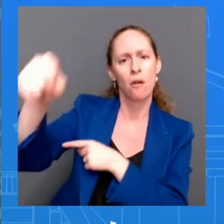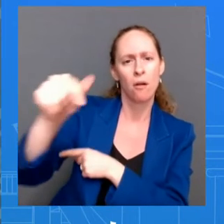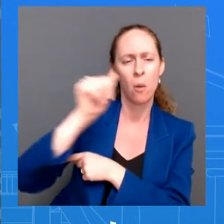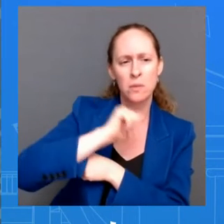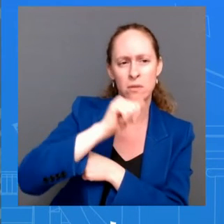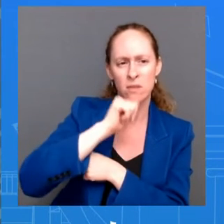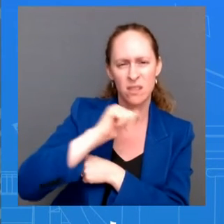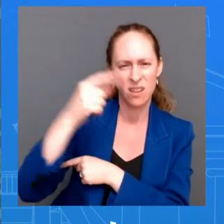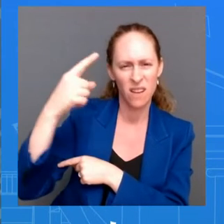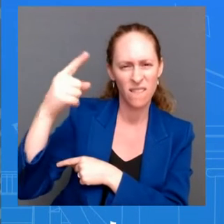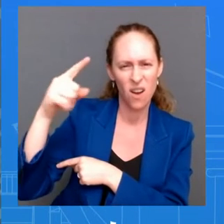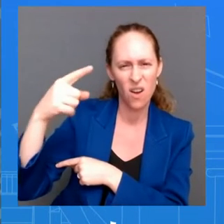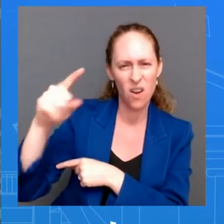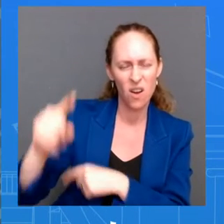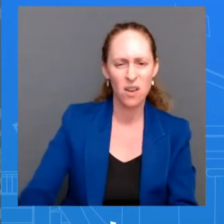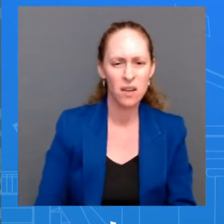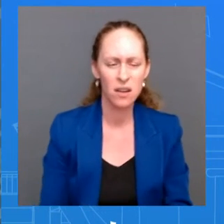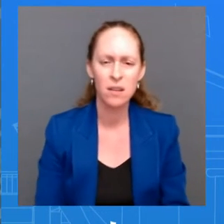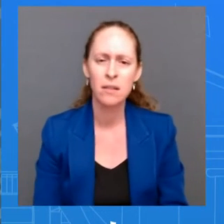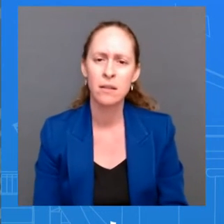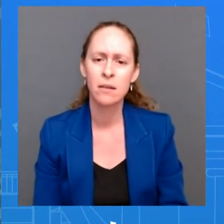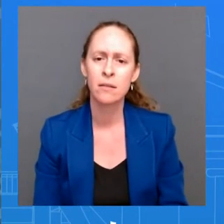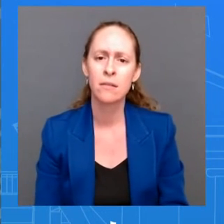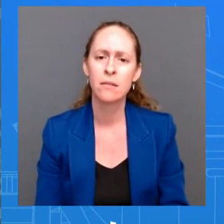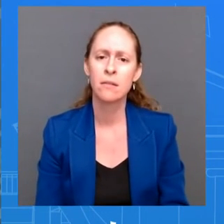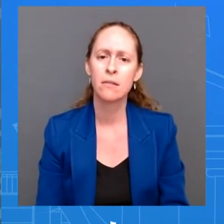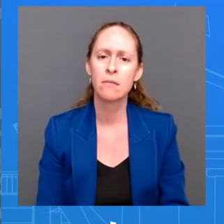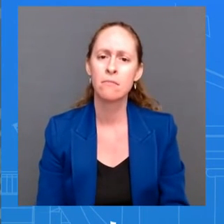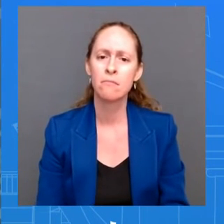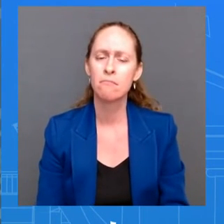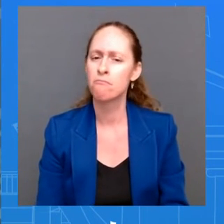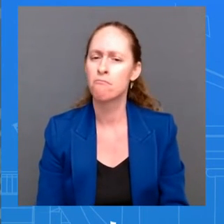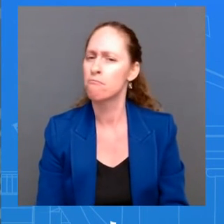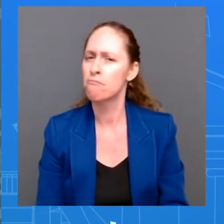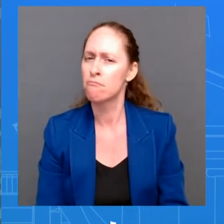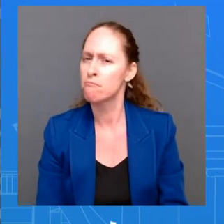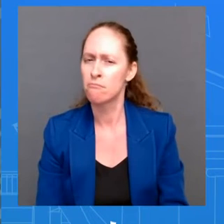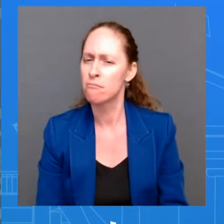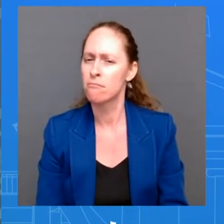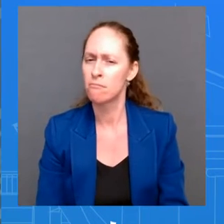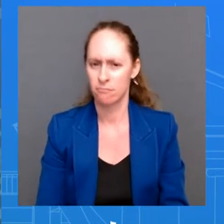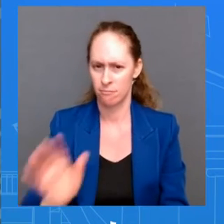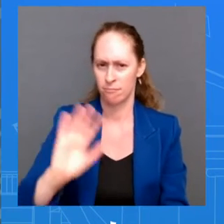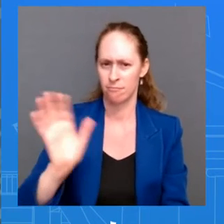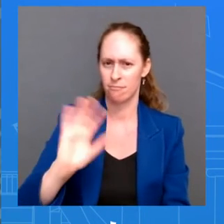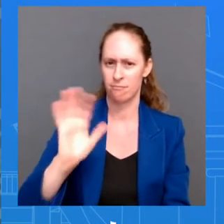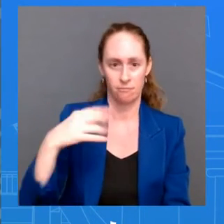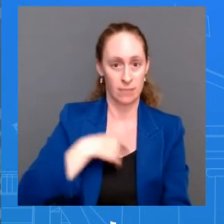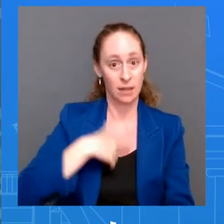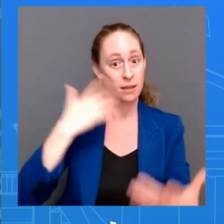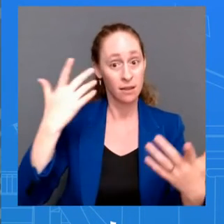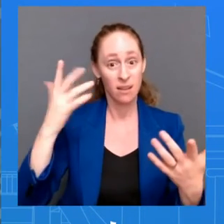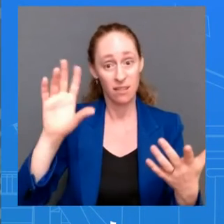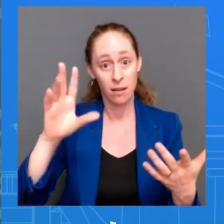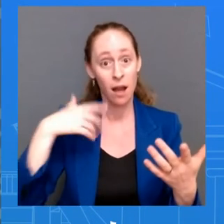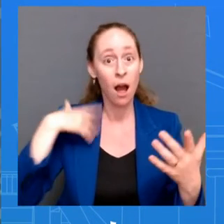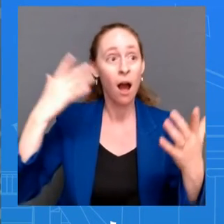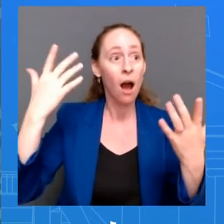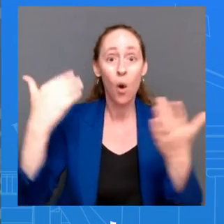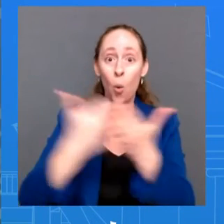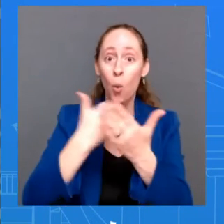we are not finishing the wall. We are cleaning up the mess the prior administration left behind in their failed